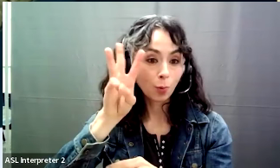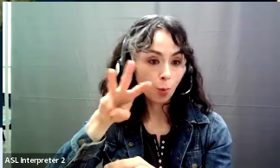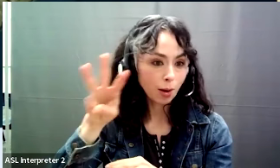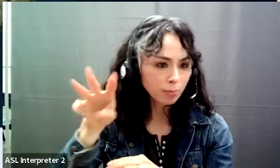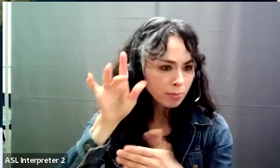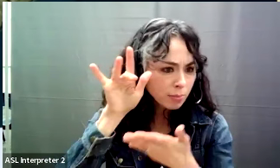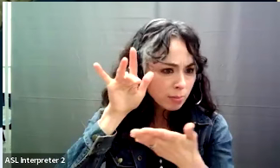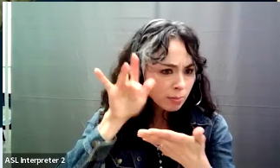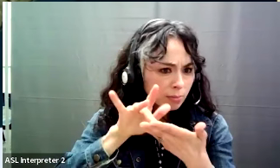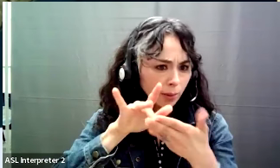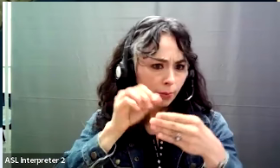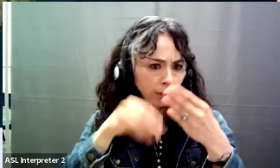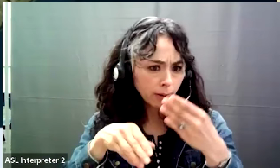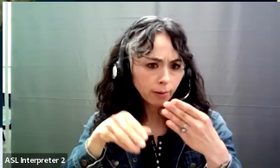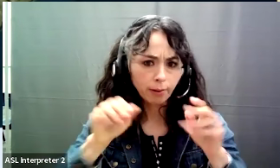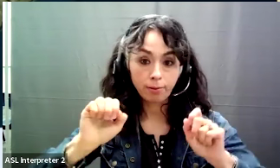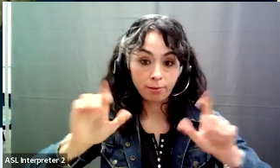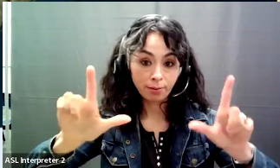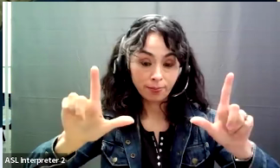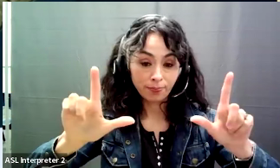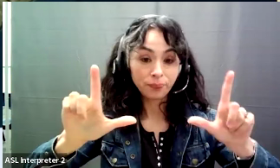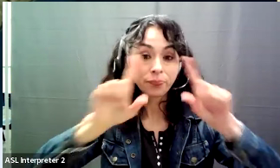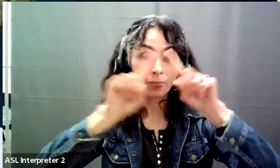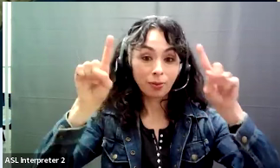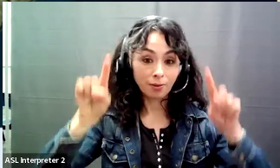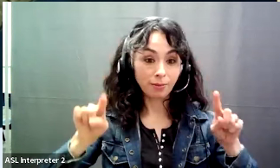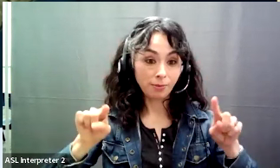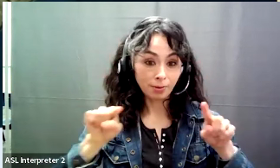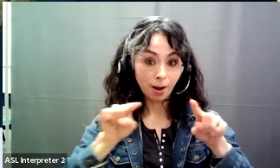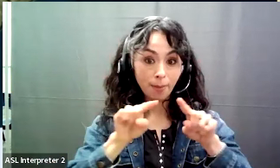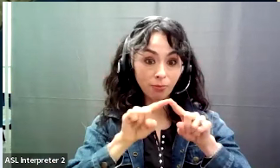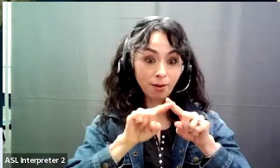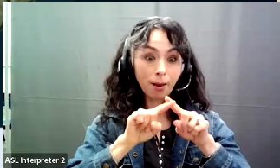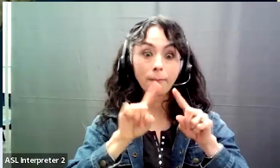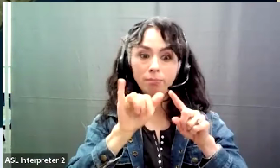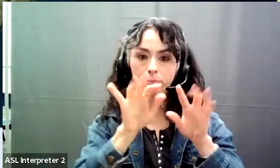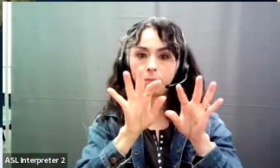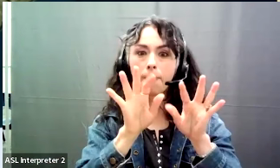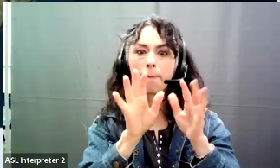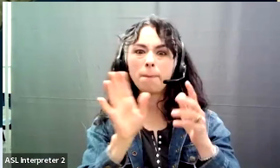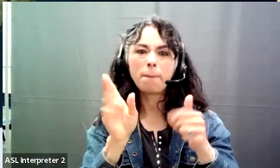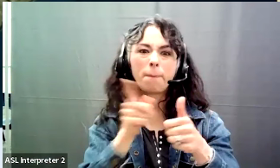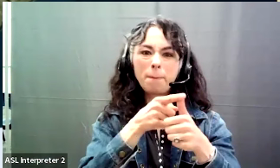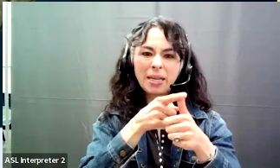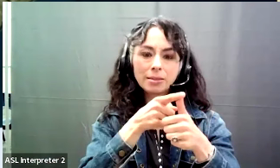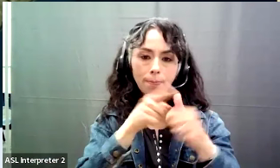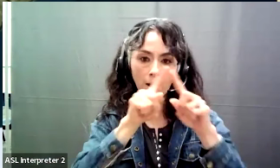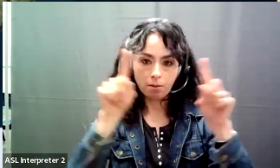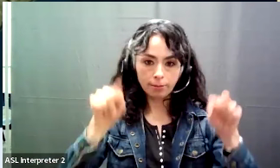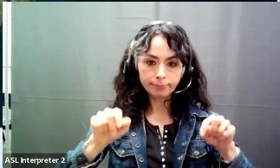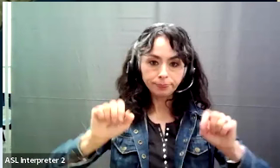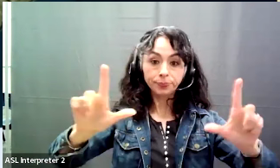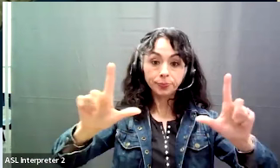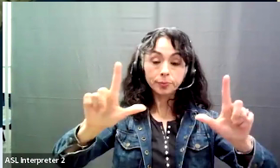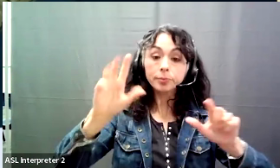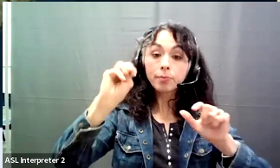an area or the web soil survey, it's going to take you to the main screen. We have an